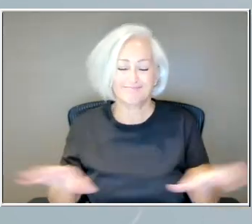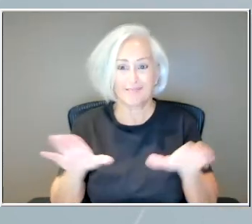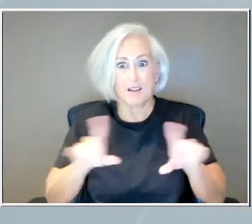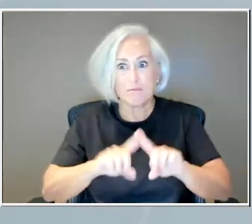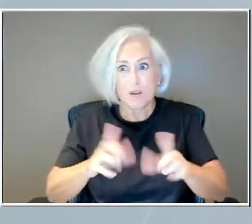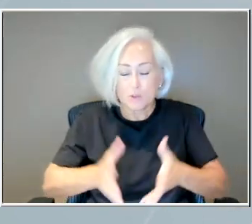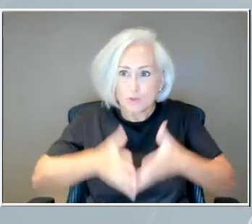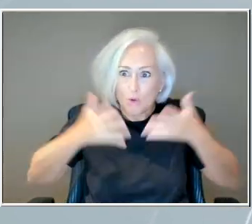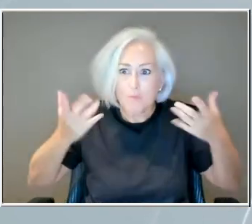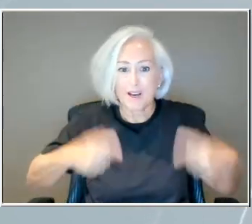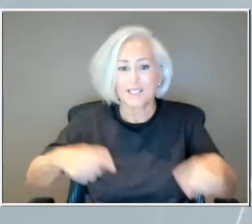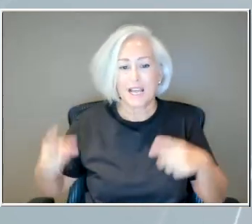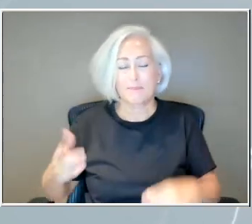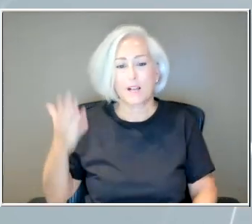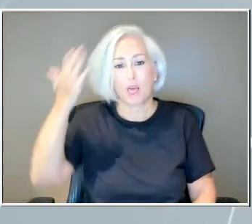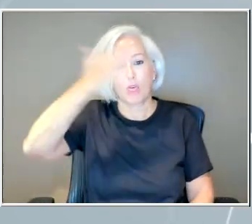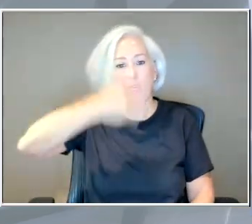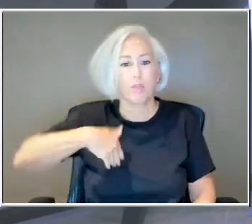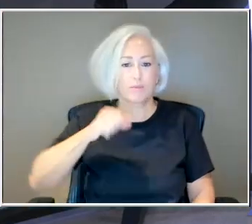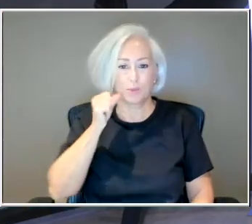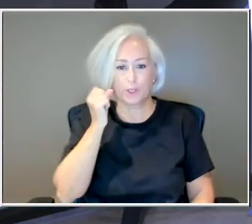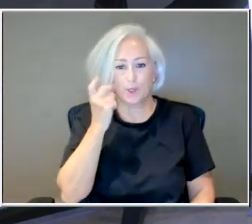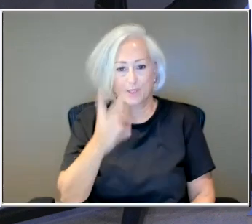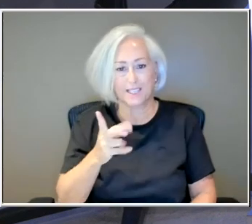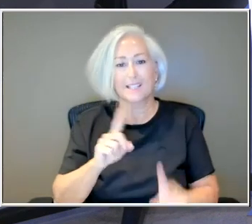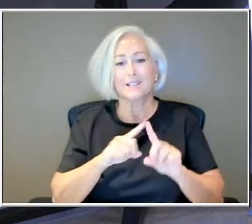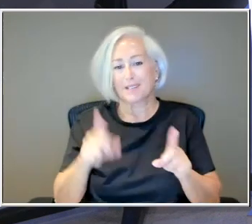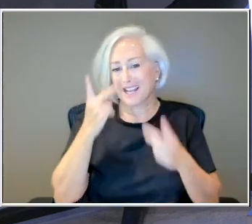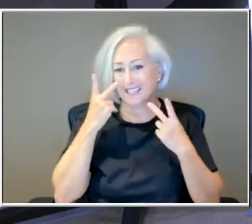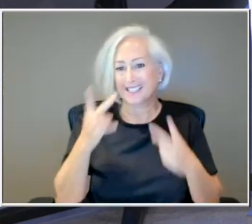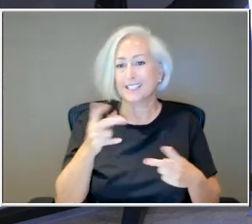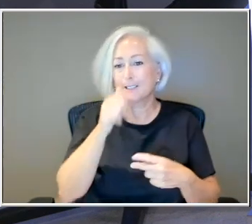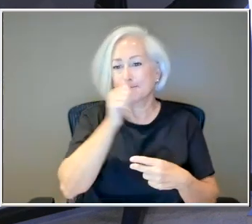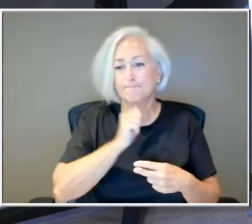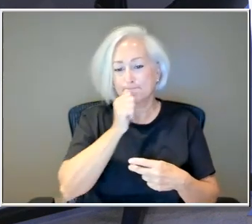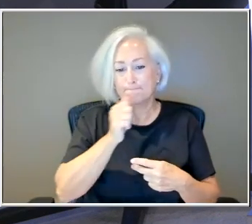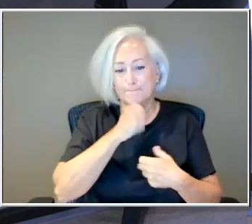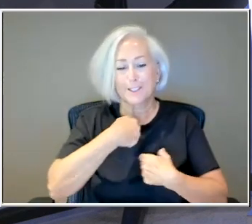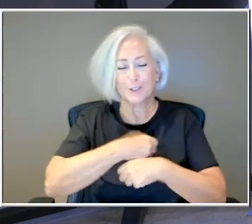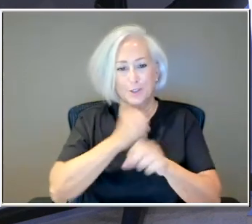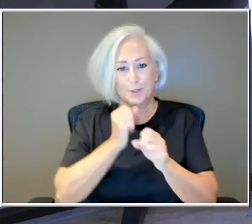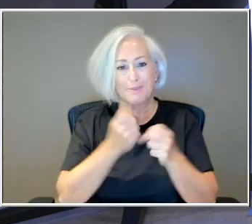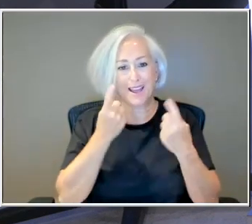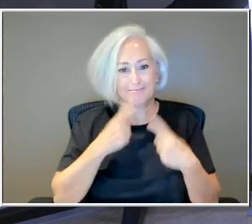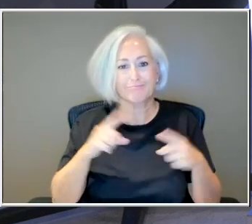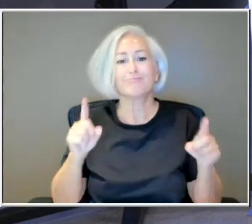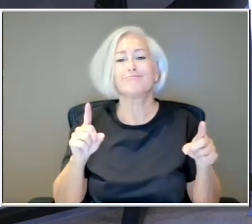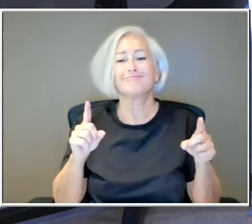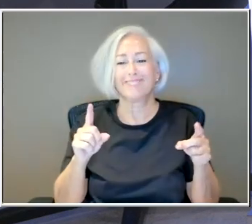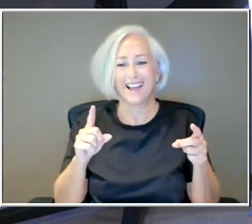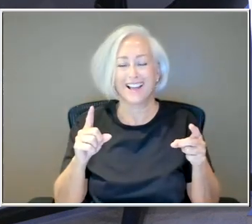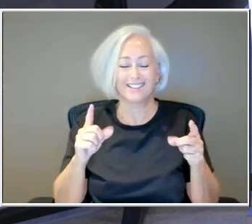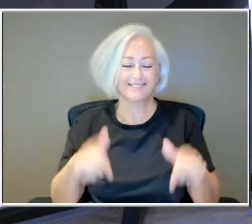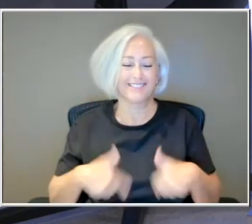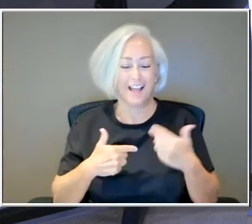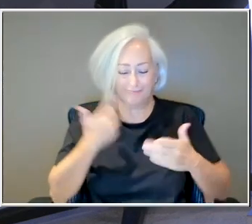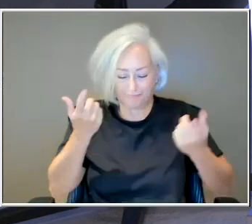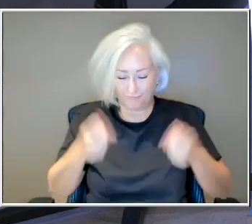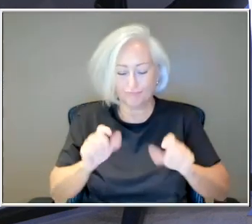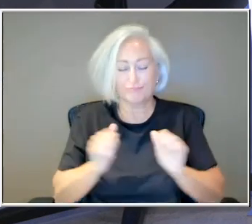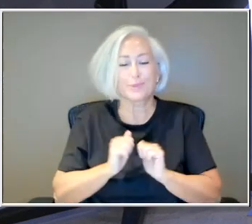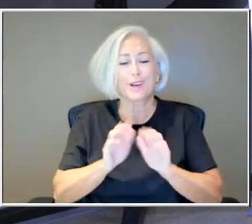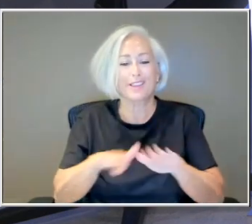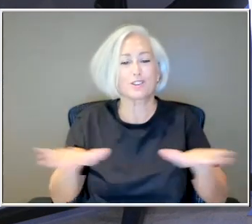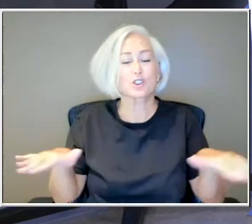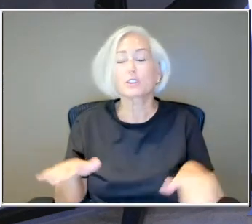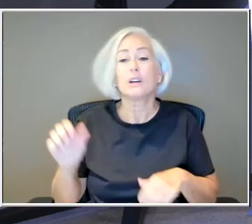see. But I could see you pushing through to try to make those events and those milestones with your kids. Absolutely, absolutely. All right, somebody else that mattered in your life. You